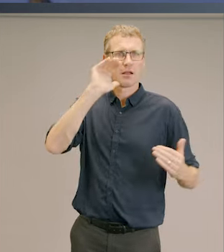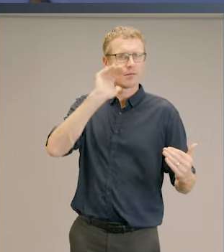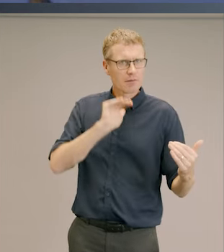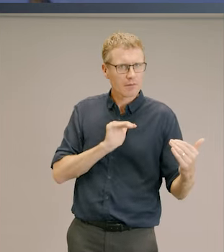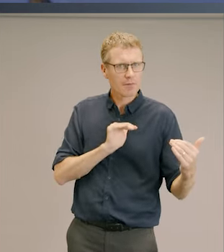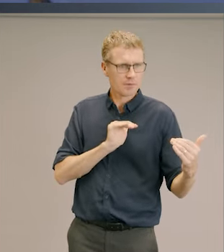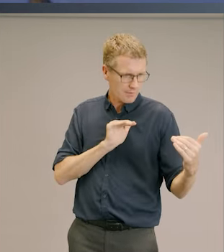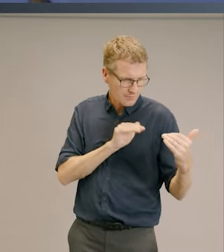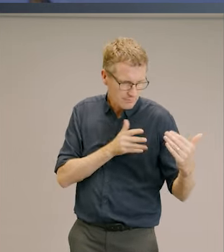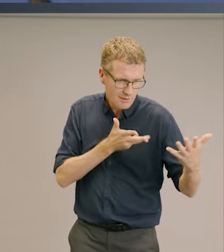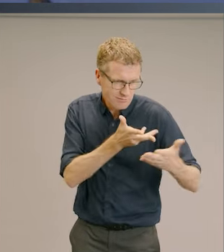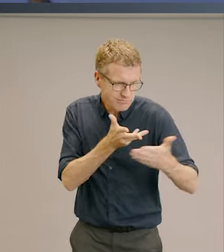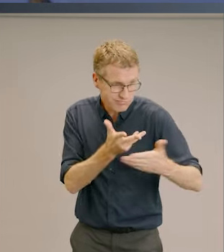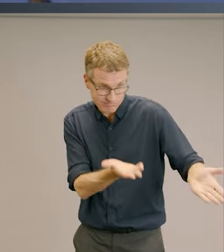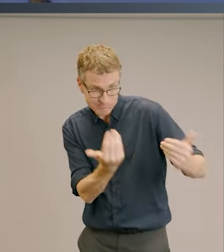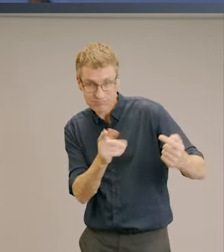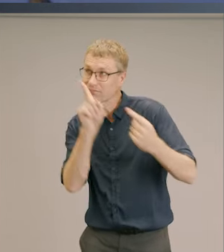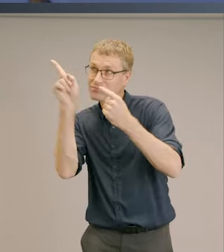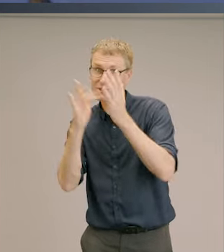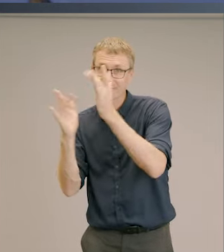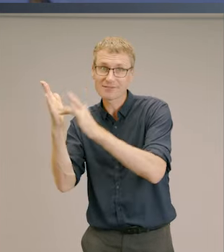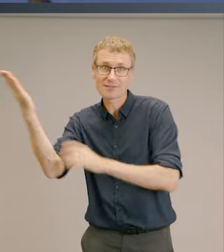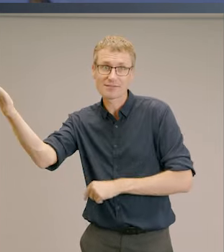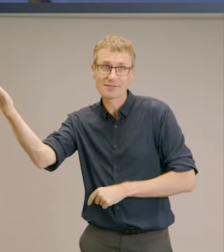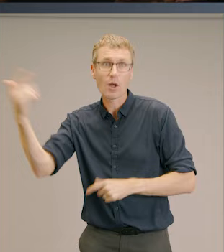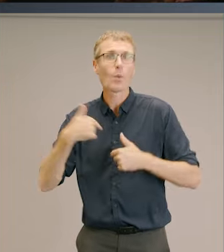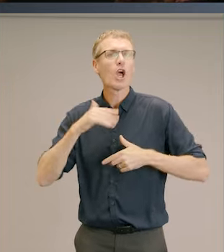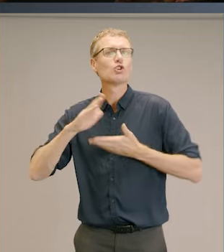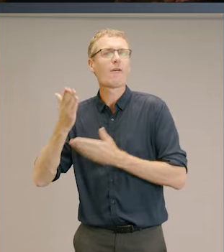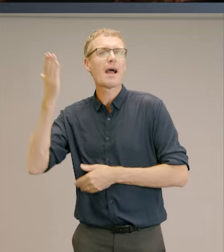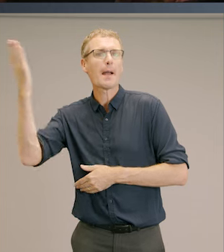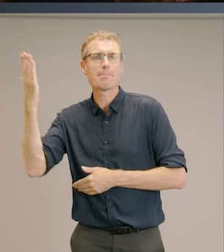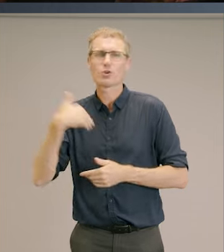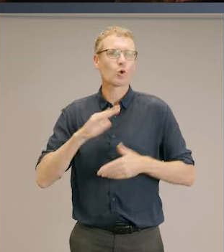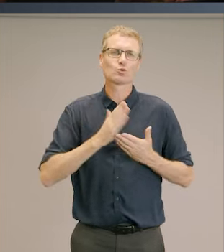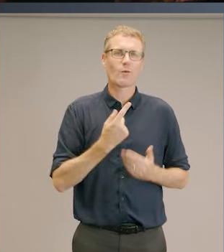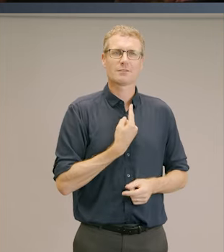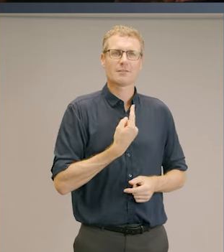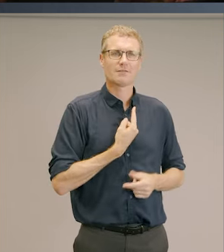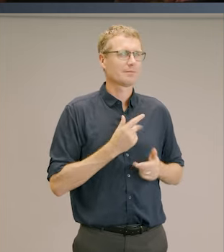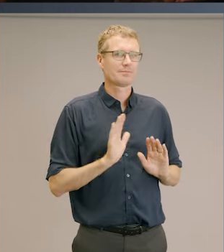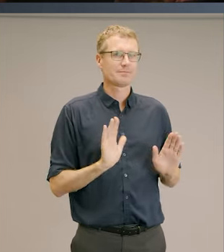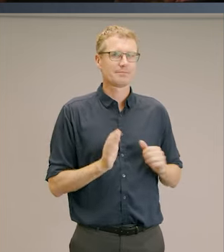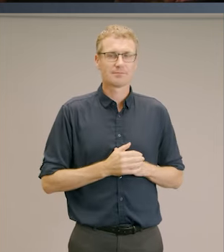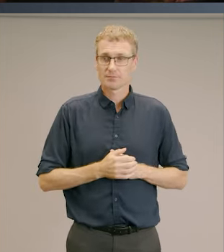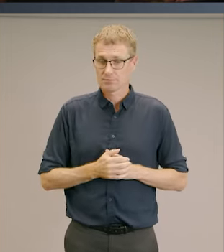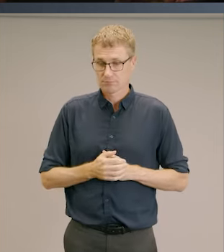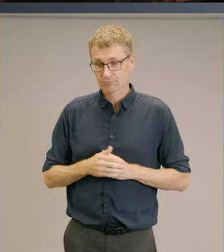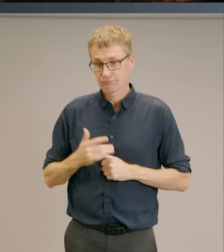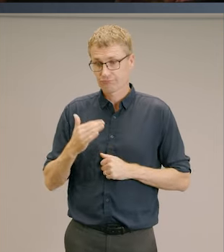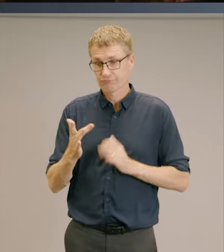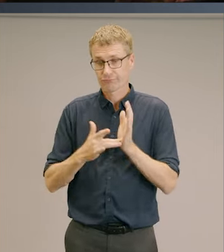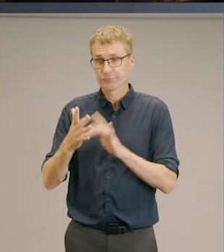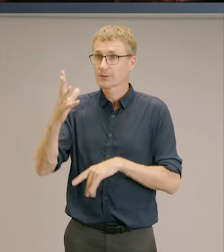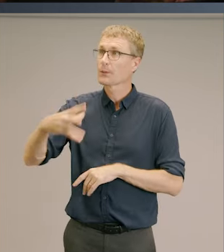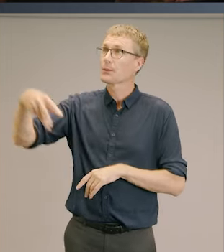ourselves, to point the way to Jesus. It's all about Jesus for his glory, to serve his kingdom, not our own.